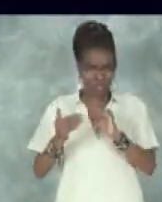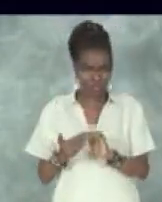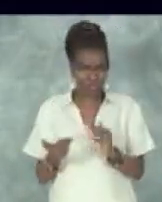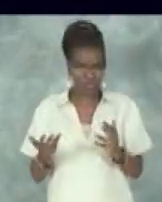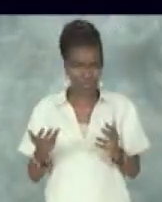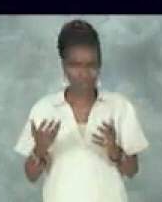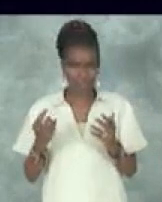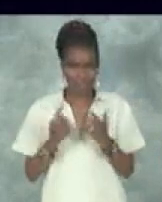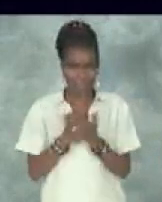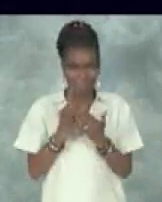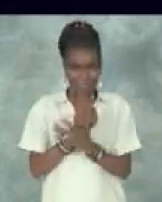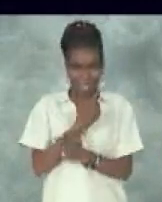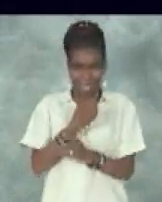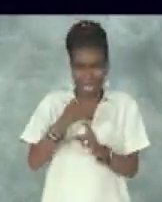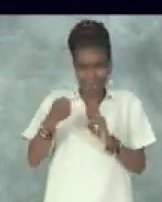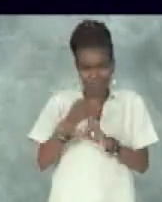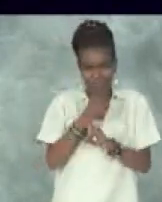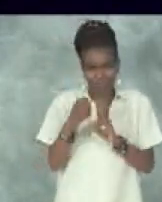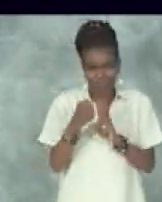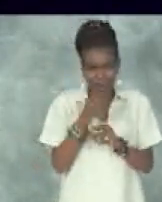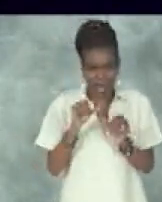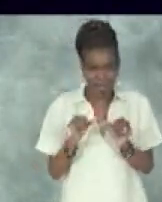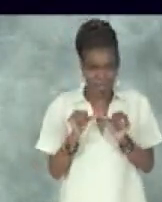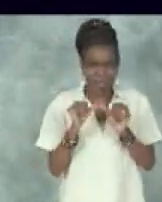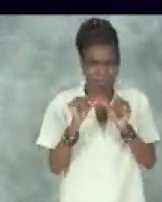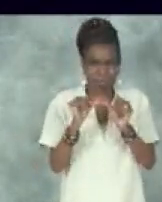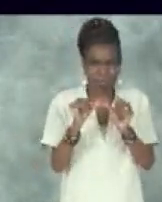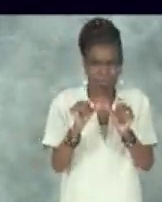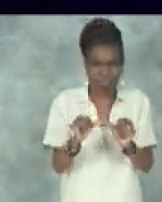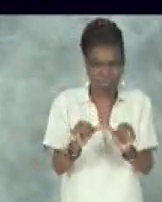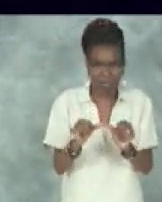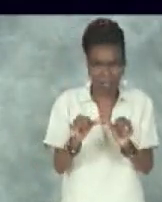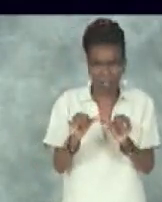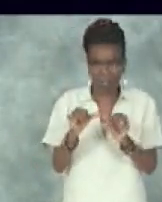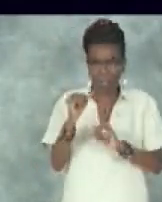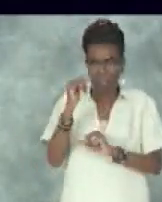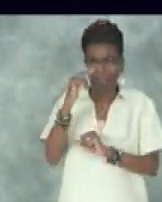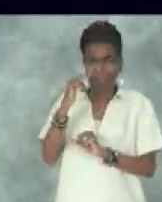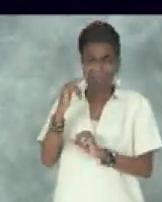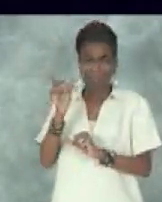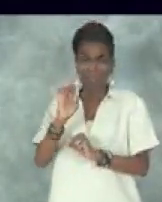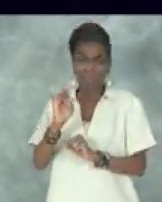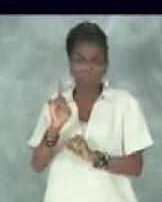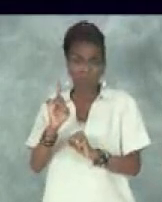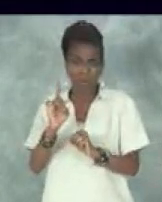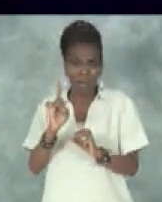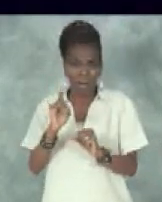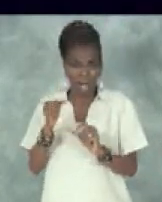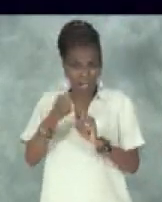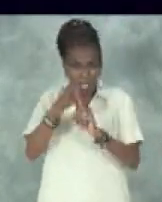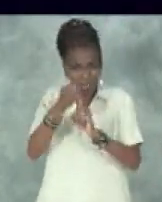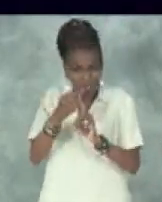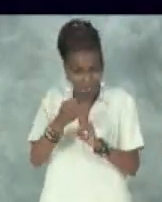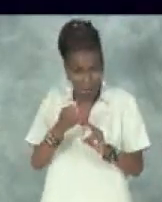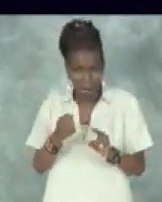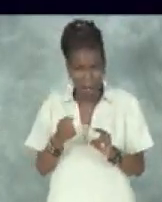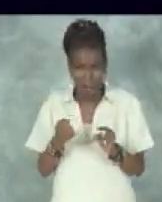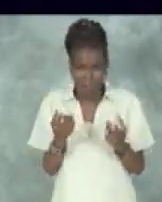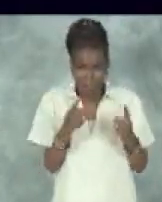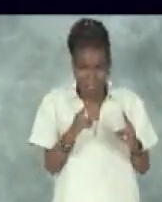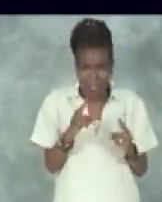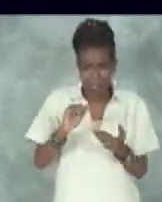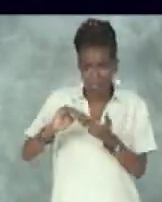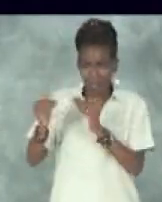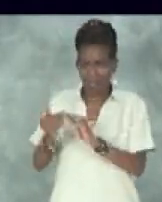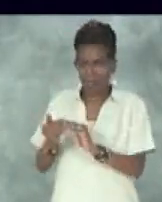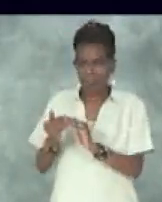of crime suggests that not only is it crime, but it is crime that is coming out of a hopelessness, some who have